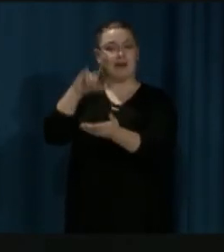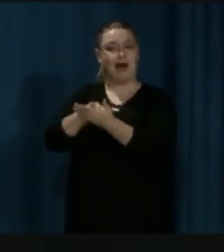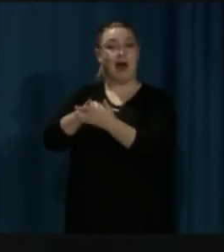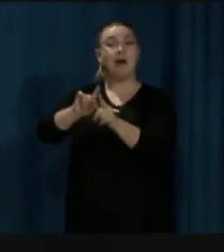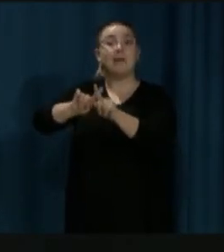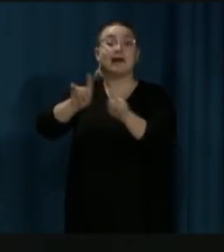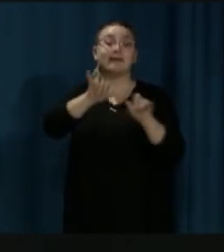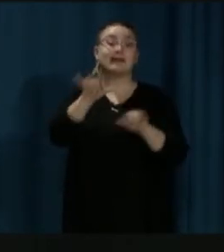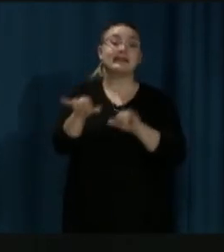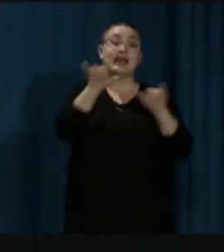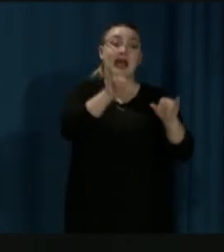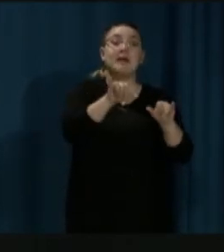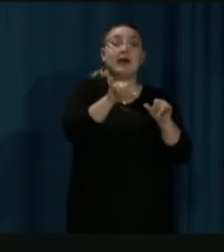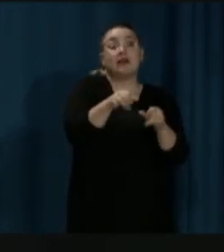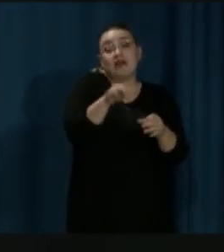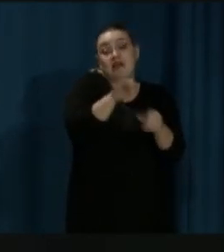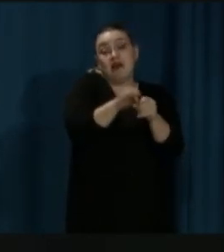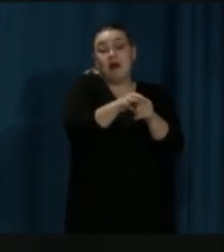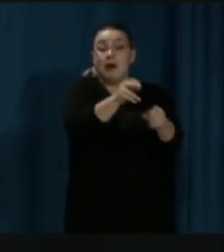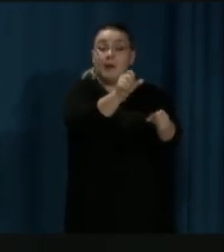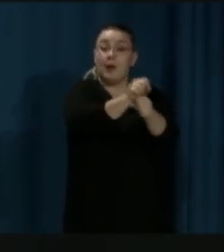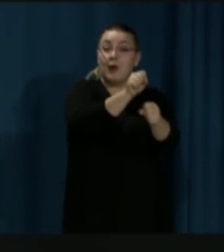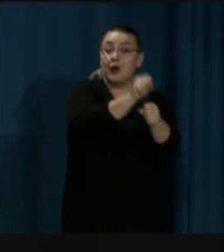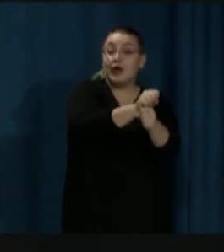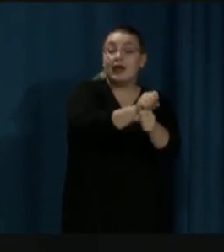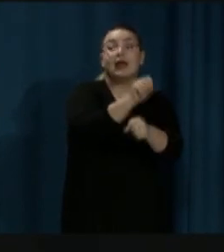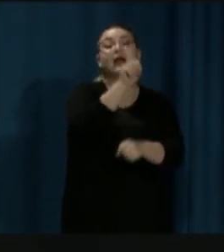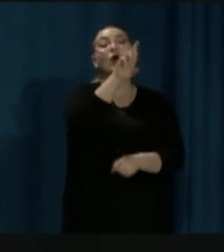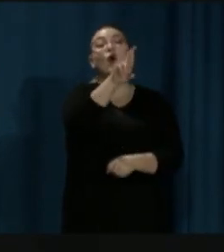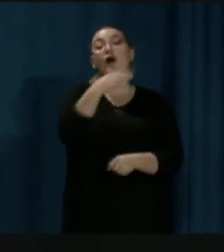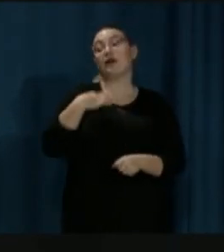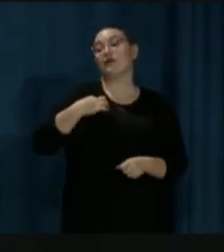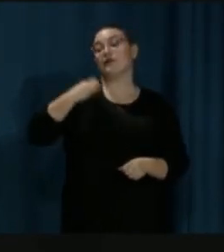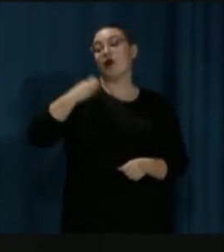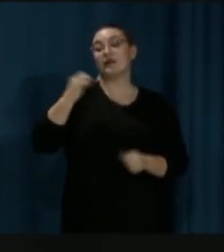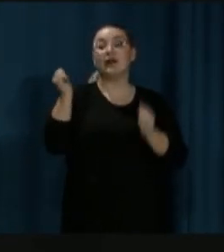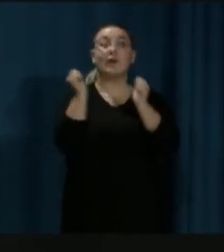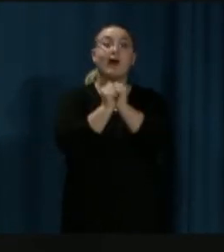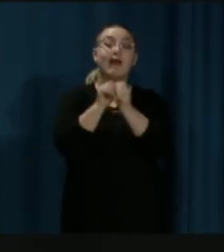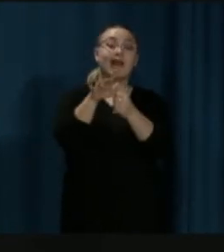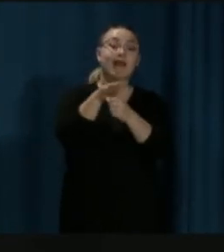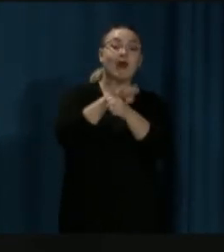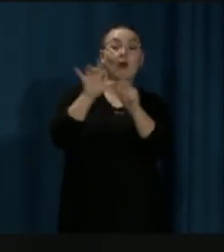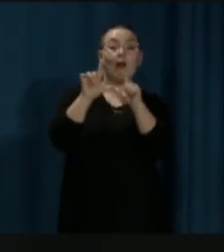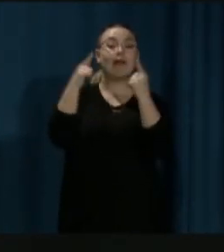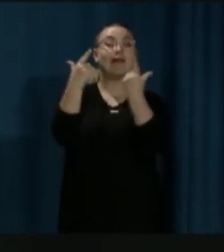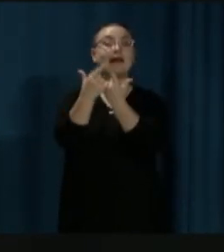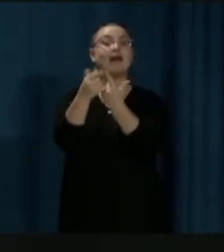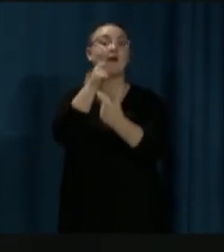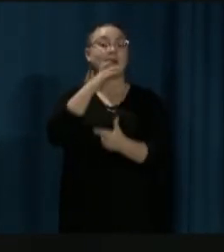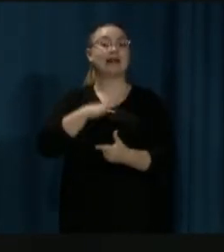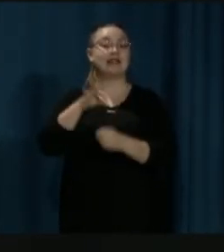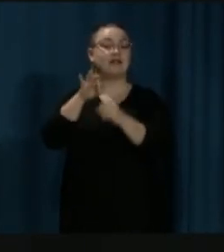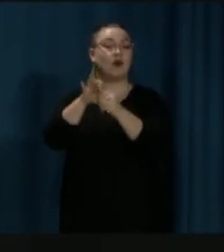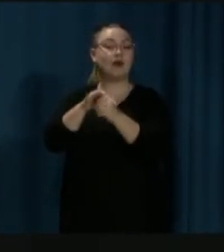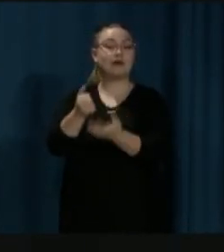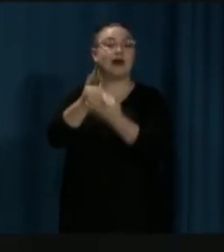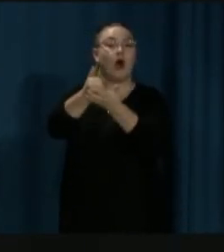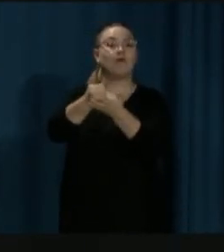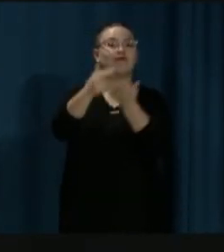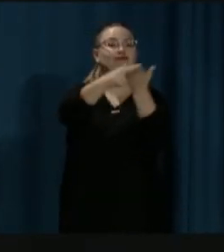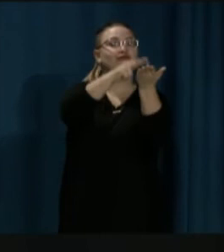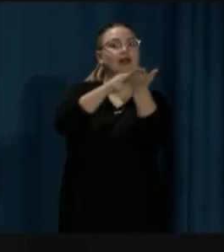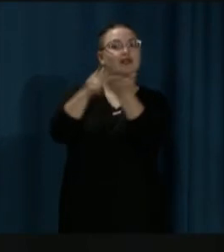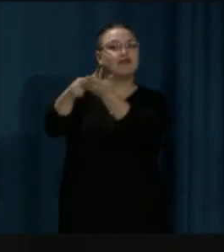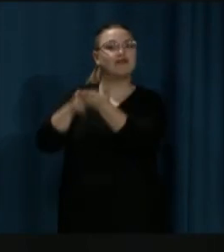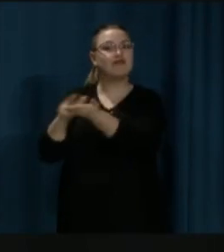working as another way to actively, or maybe it's volunteering with my local league to help get people registered to vote and things like that.